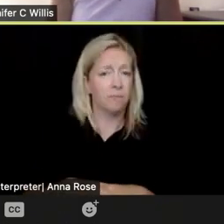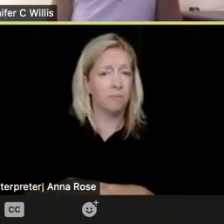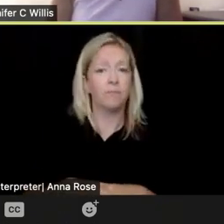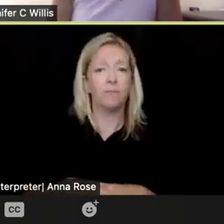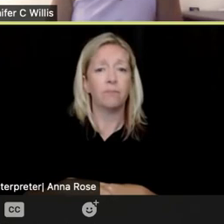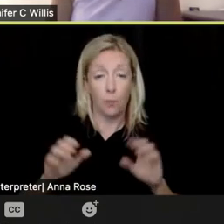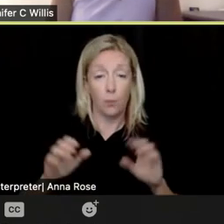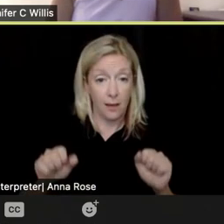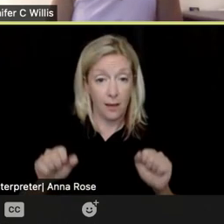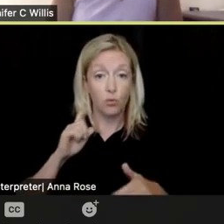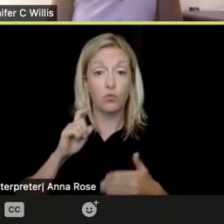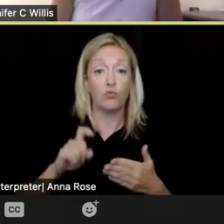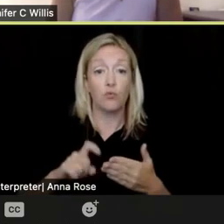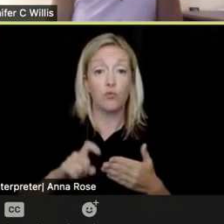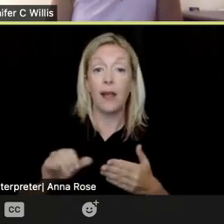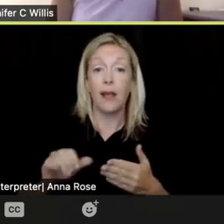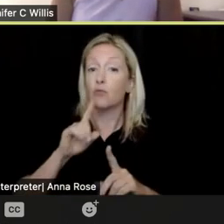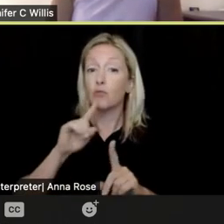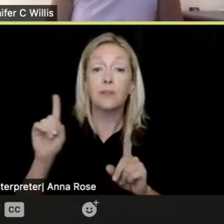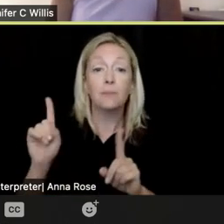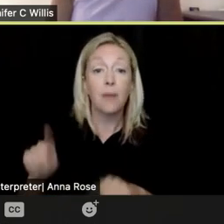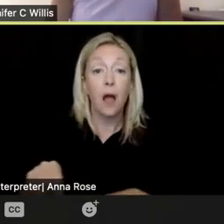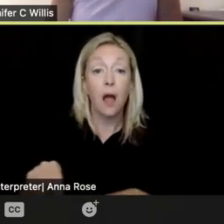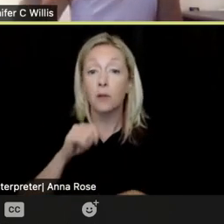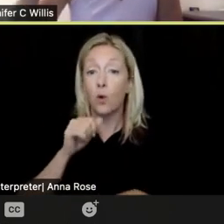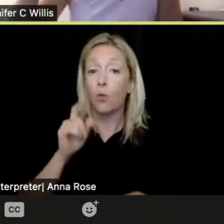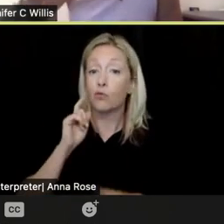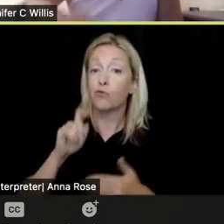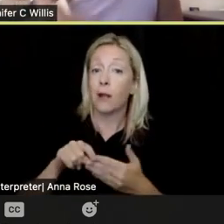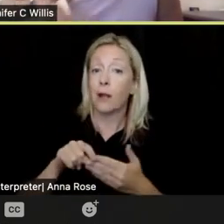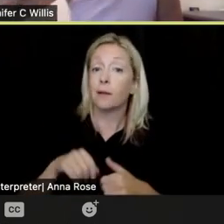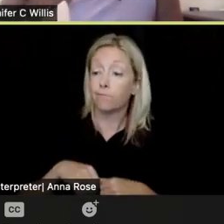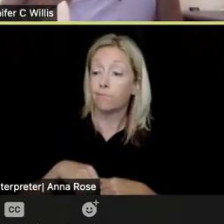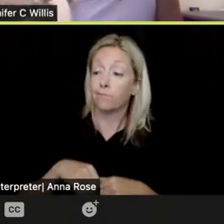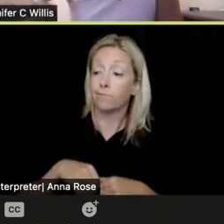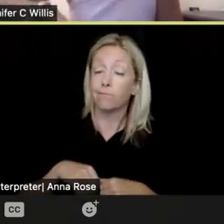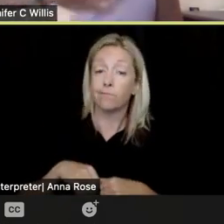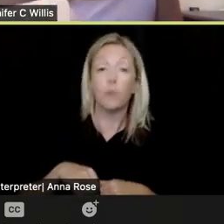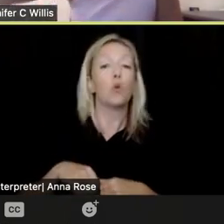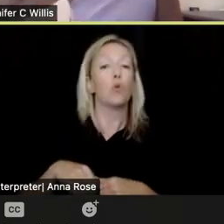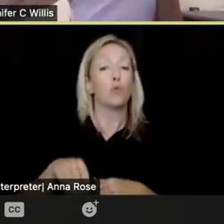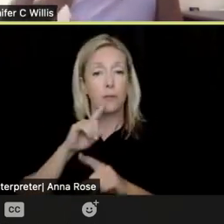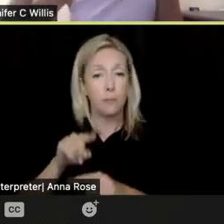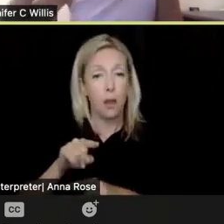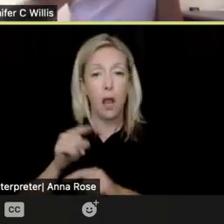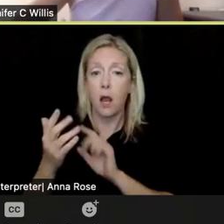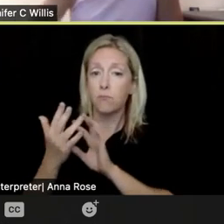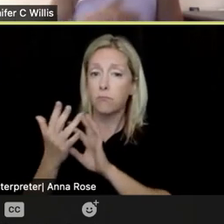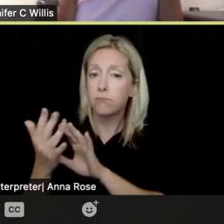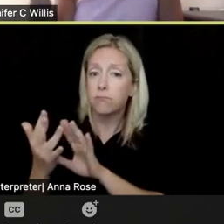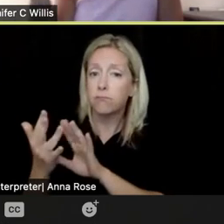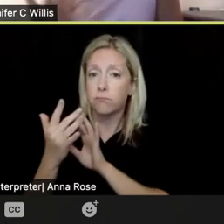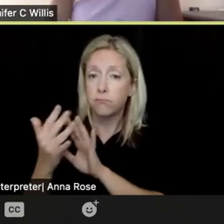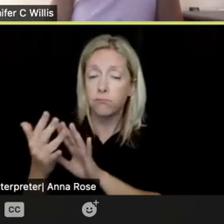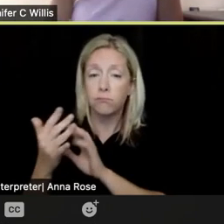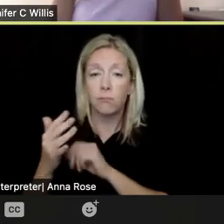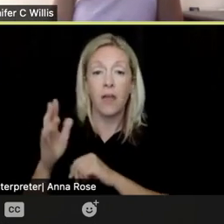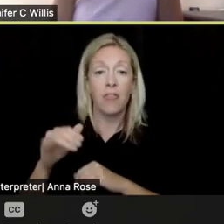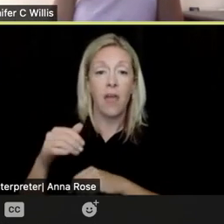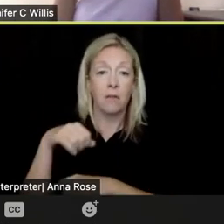to recognize that and respond to those pulling back of the arm, those behaviors